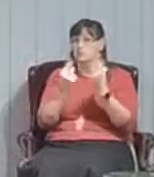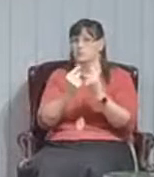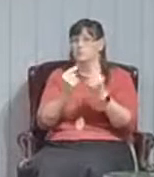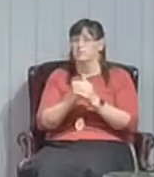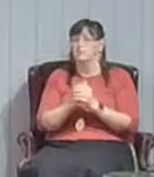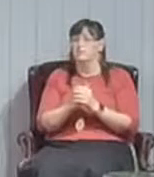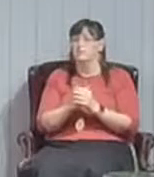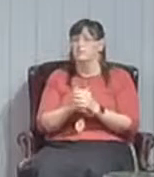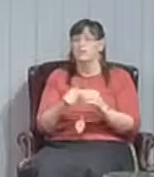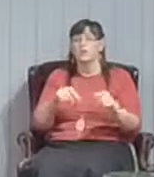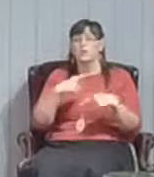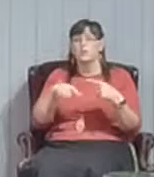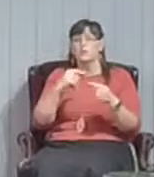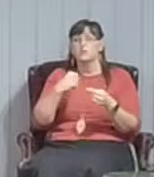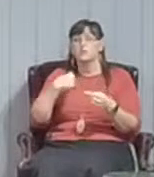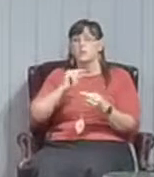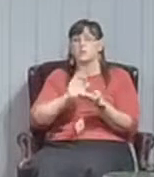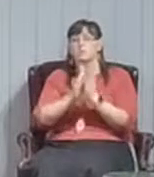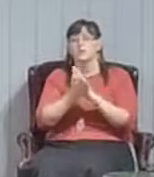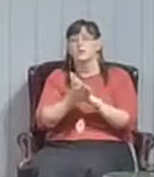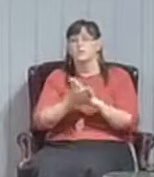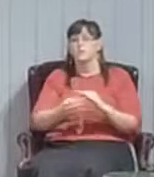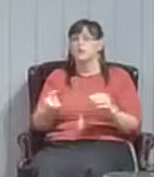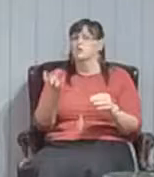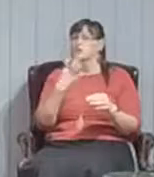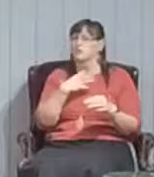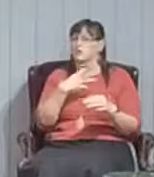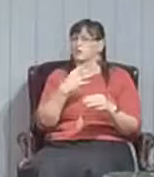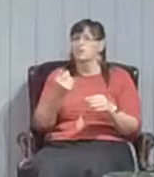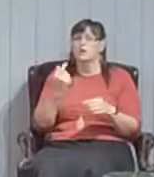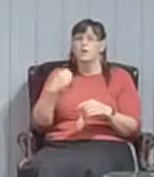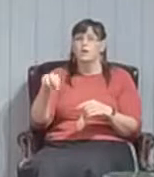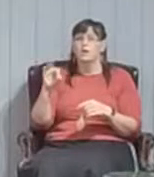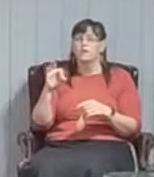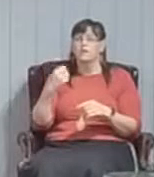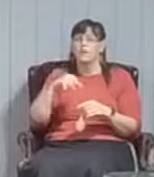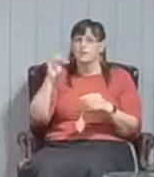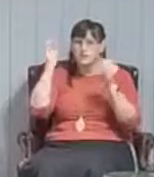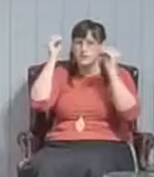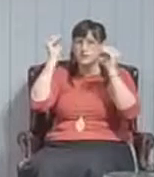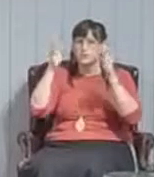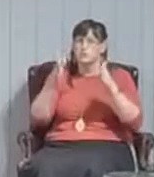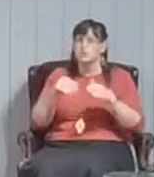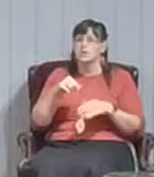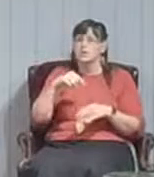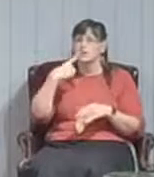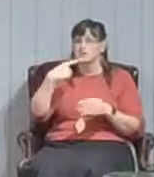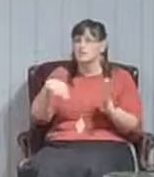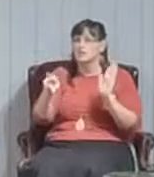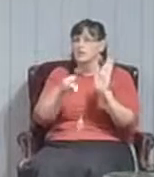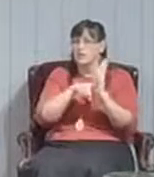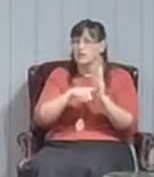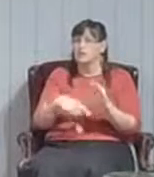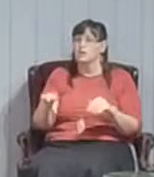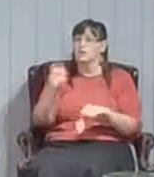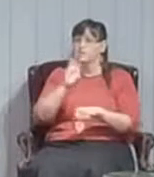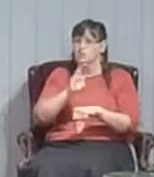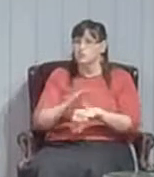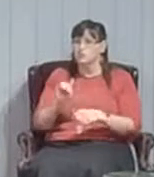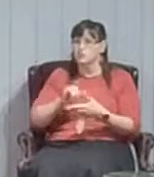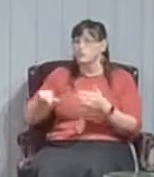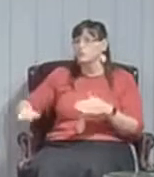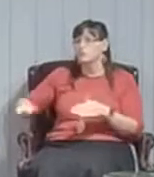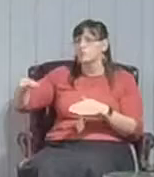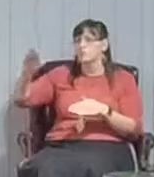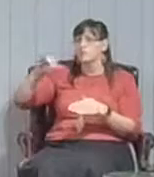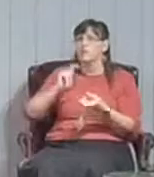When we become critical of our teachers and when we speak negatively of the churches that we grew up in and even change